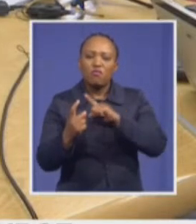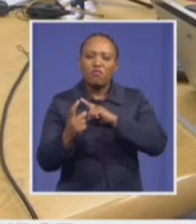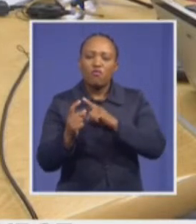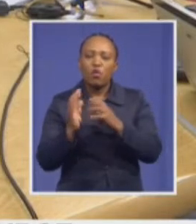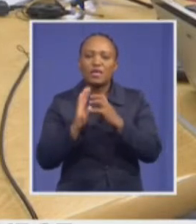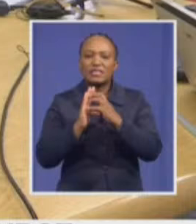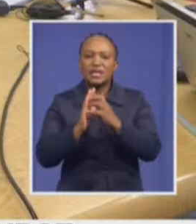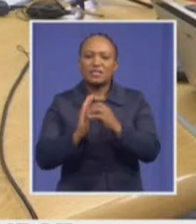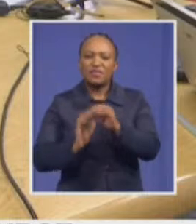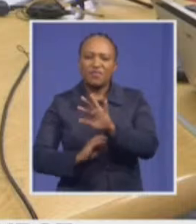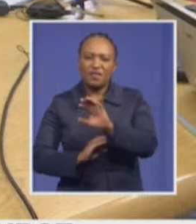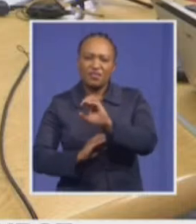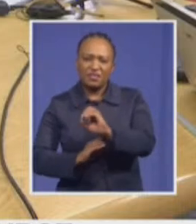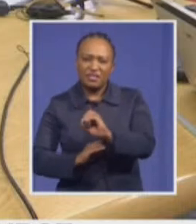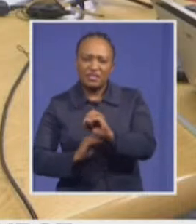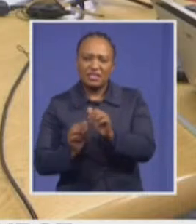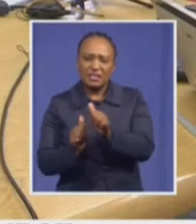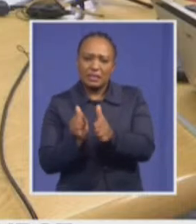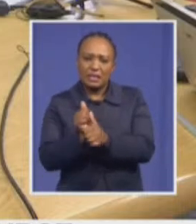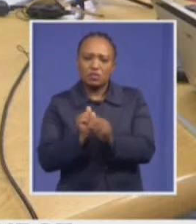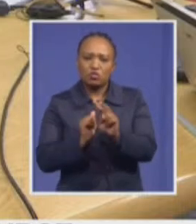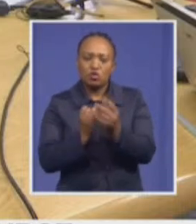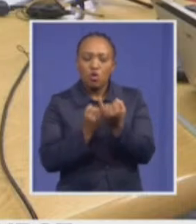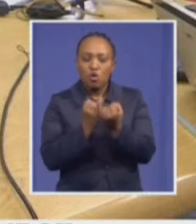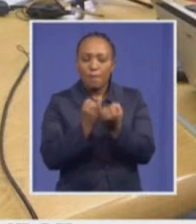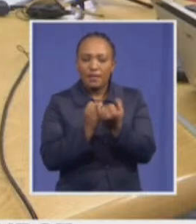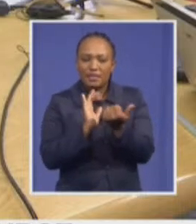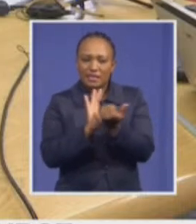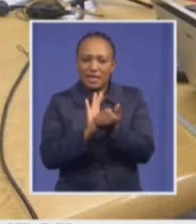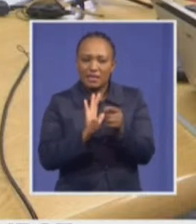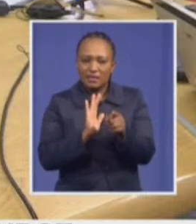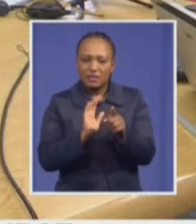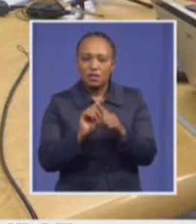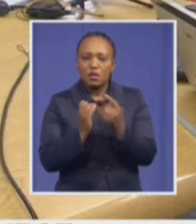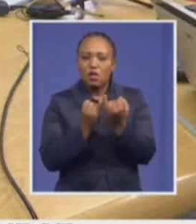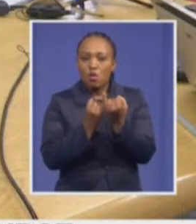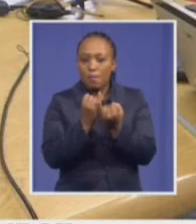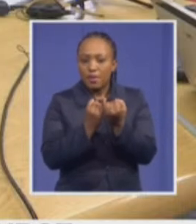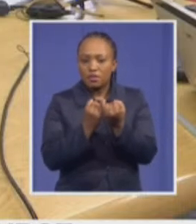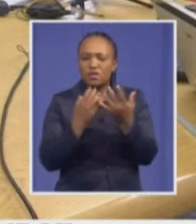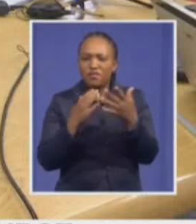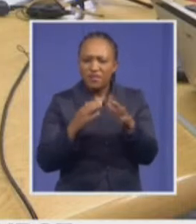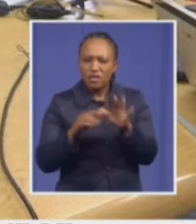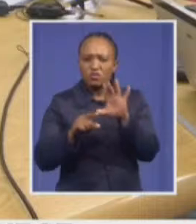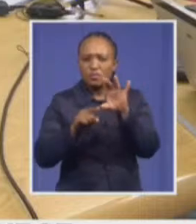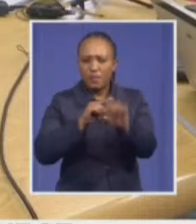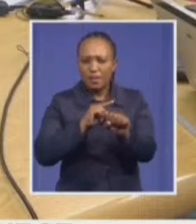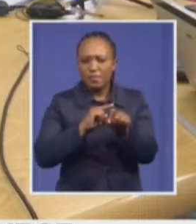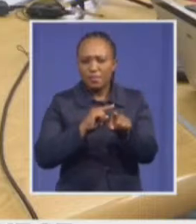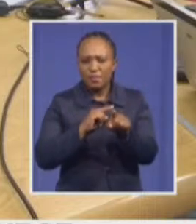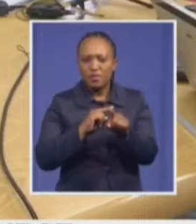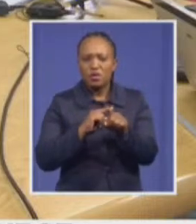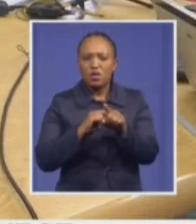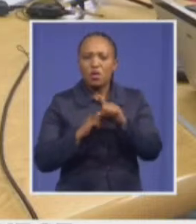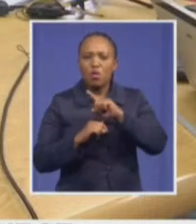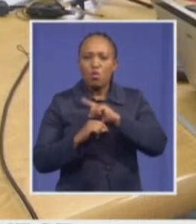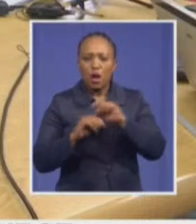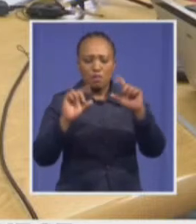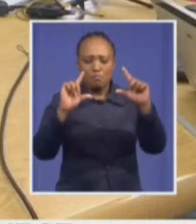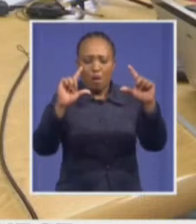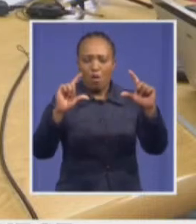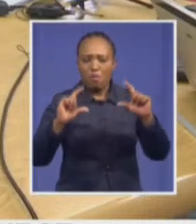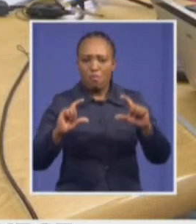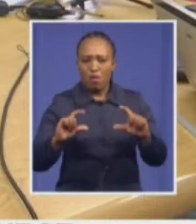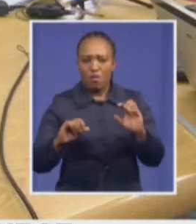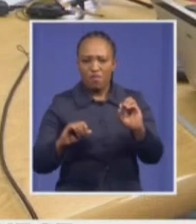Act, the Competition Commission gives notice that there's 2 blocks there. Yeah. The first one, which is